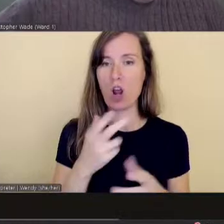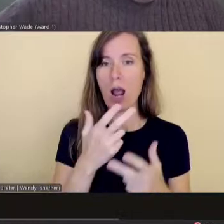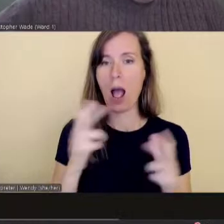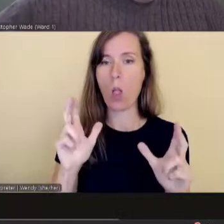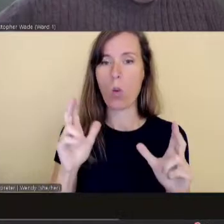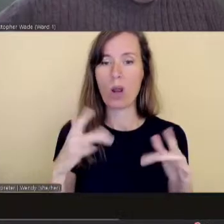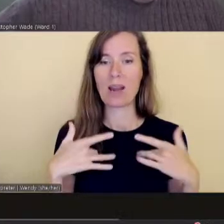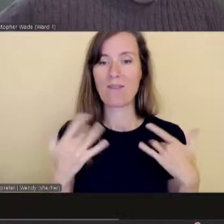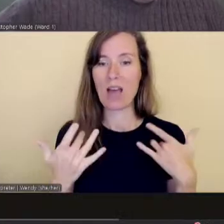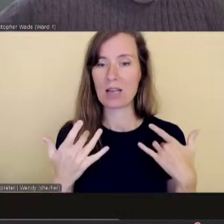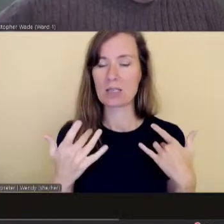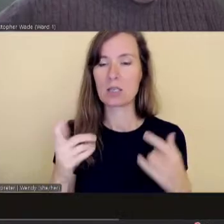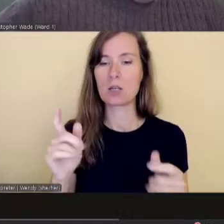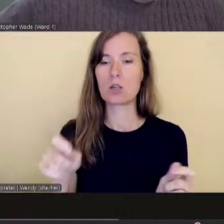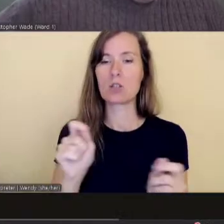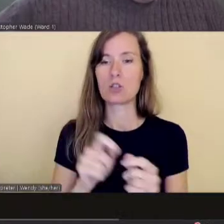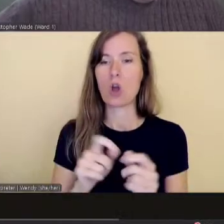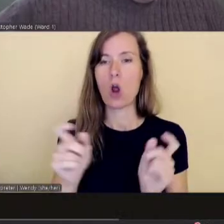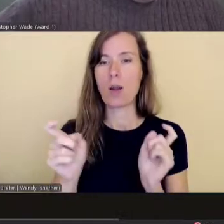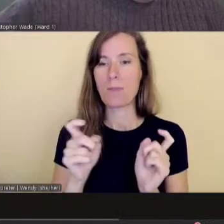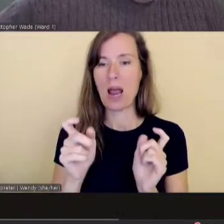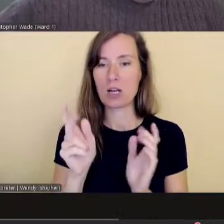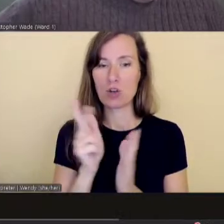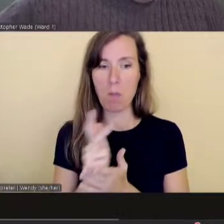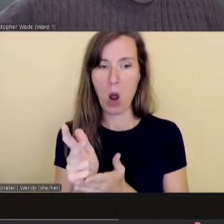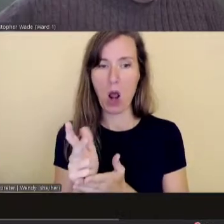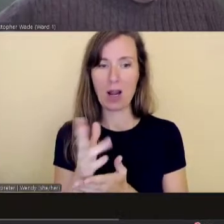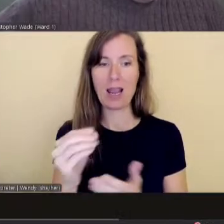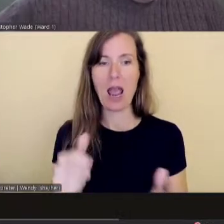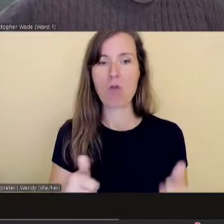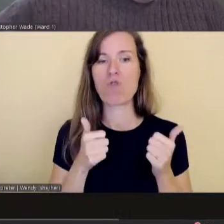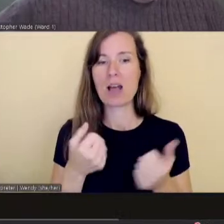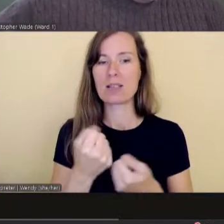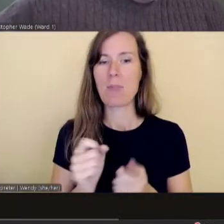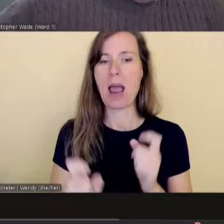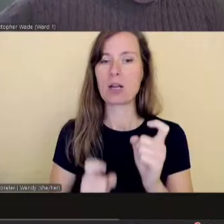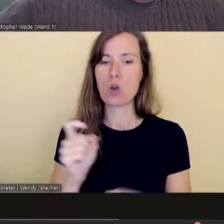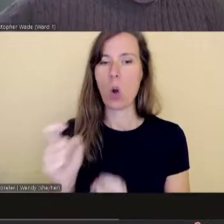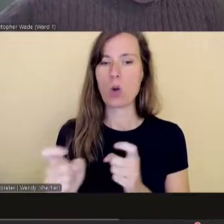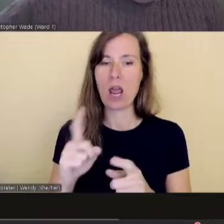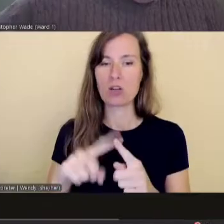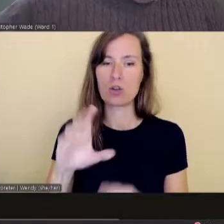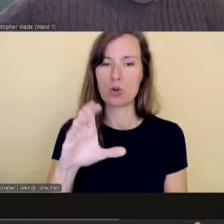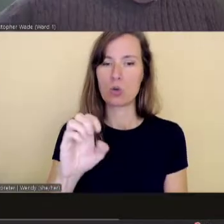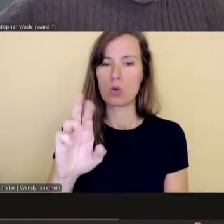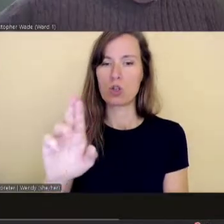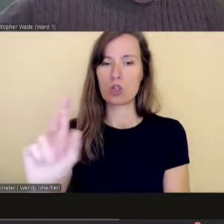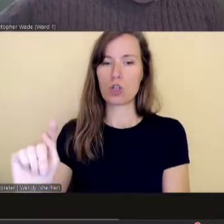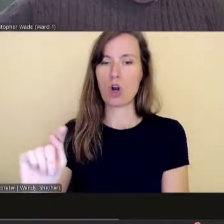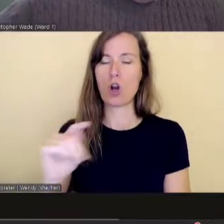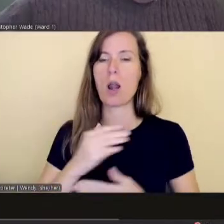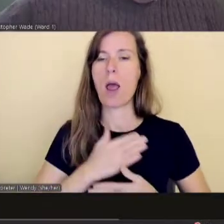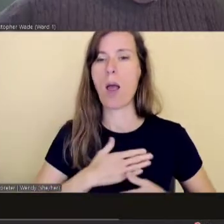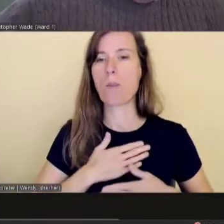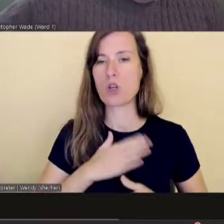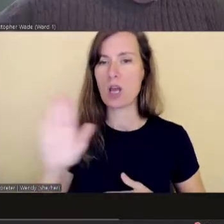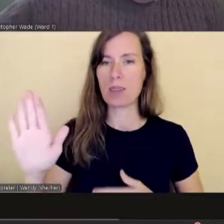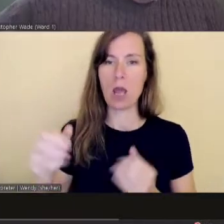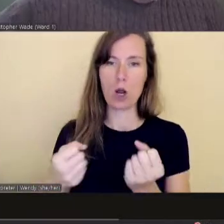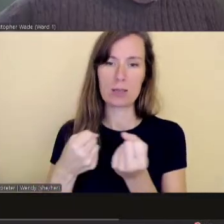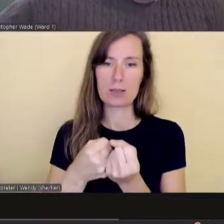the residents made a donation to CERT in appreciation of their assistance. The facility usage